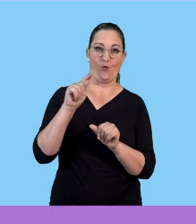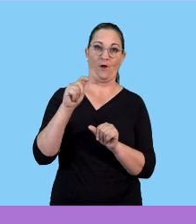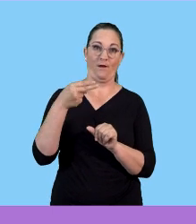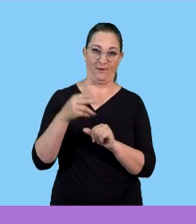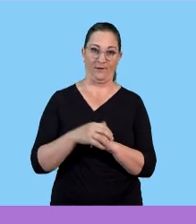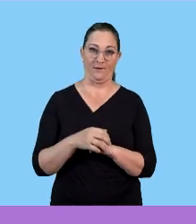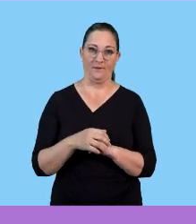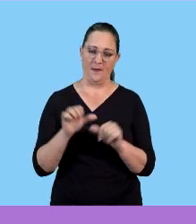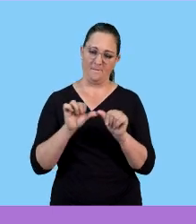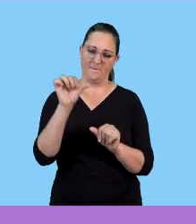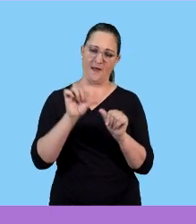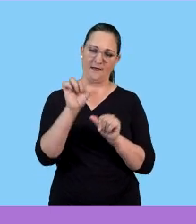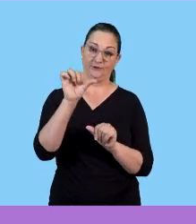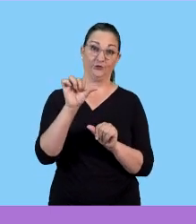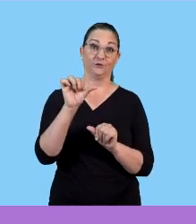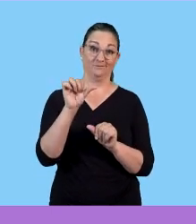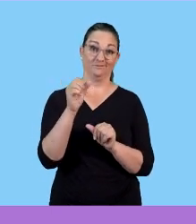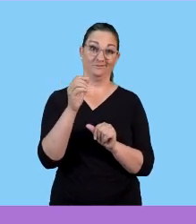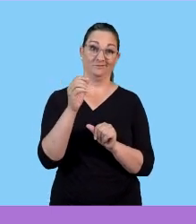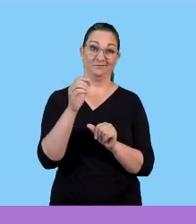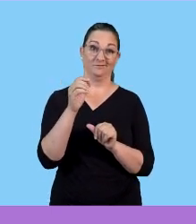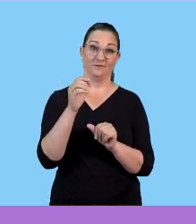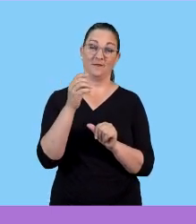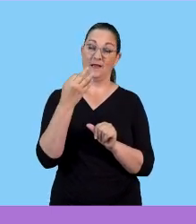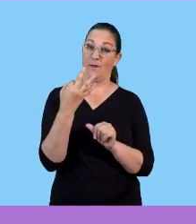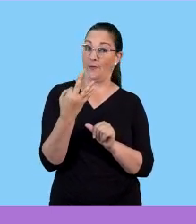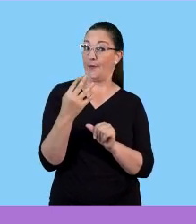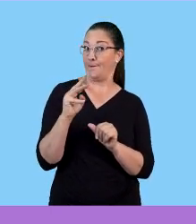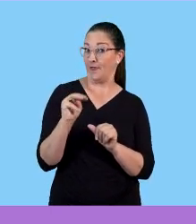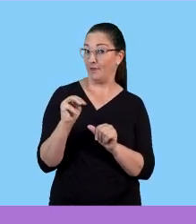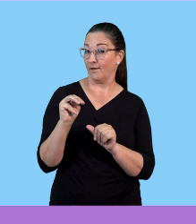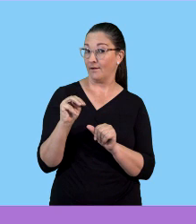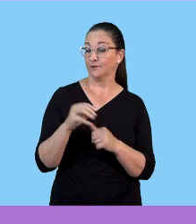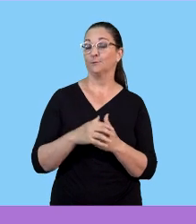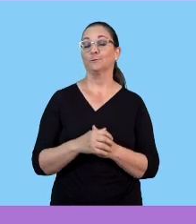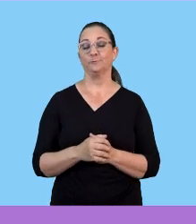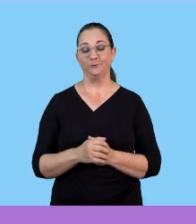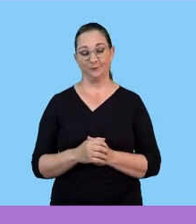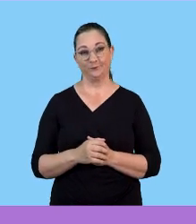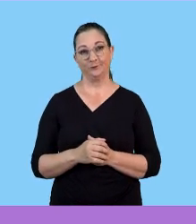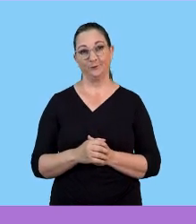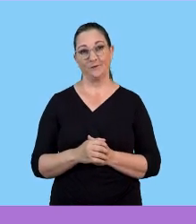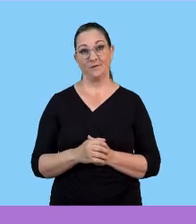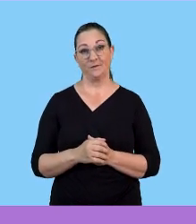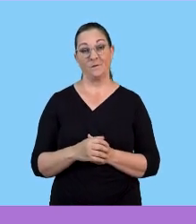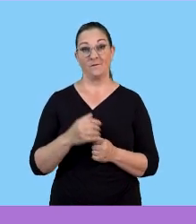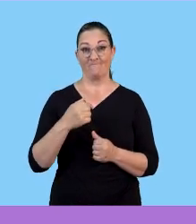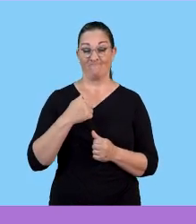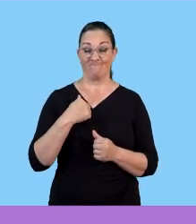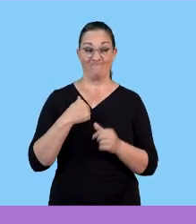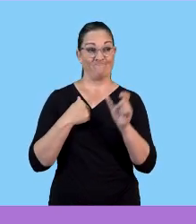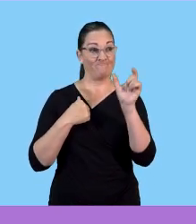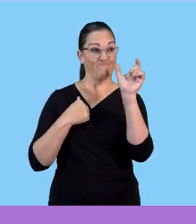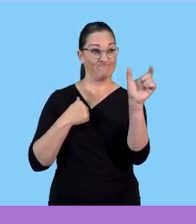The width is measured by this line, and that line measures 3 meters. So if I put